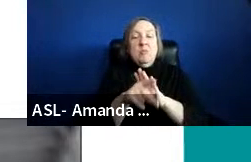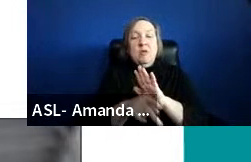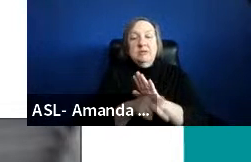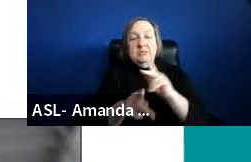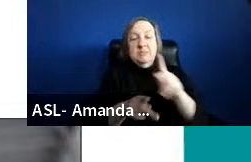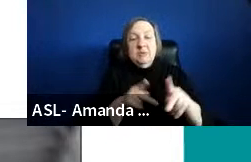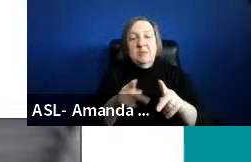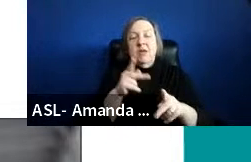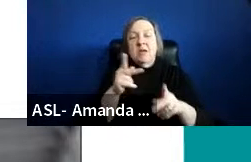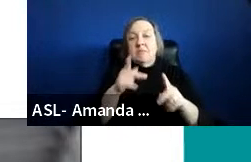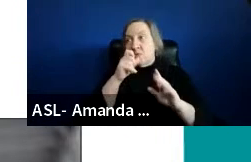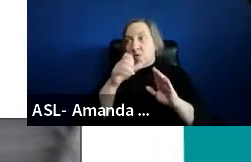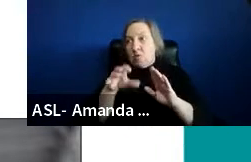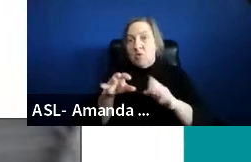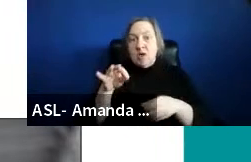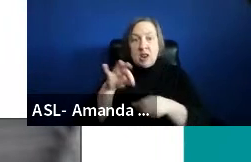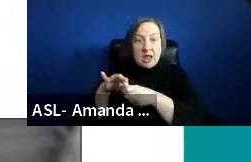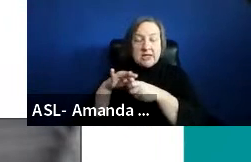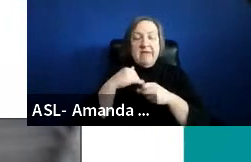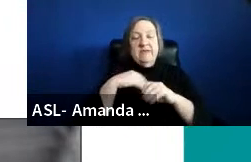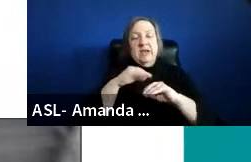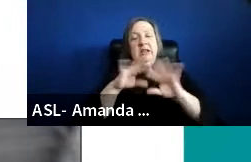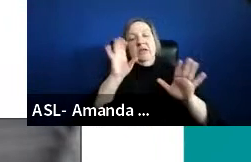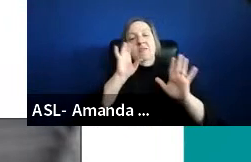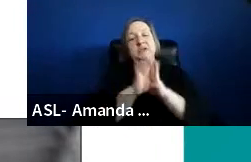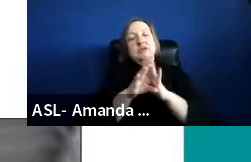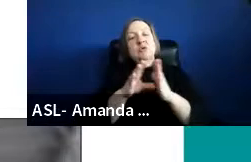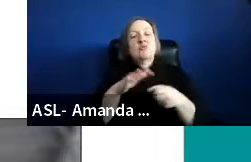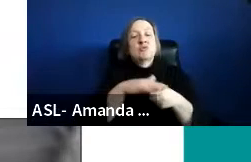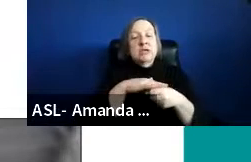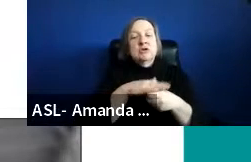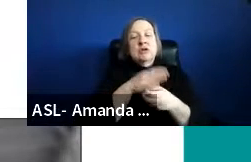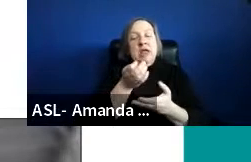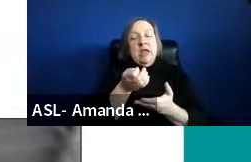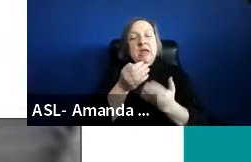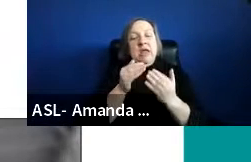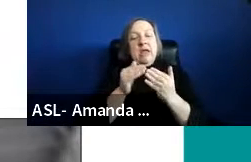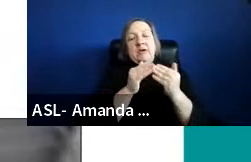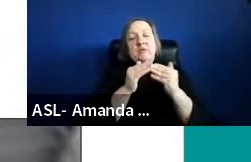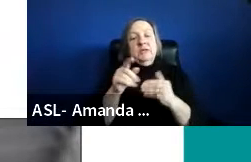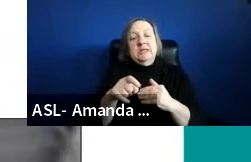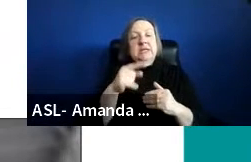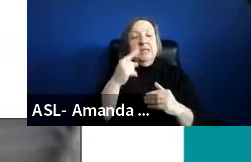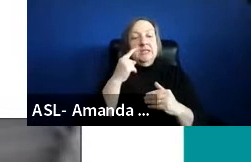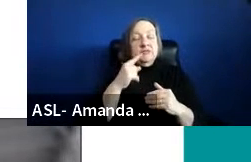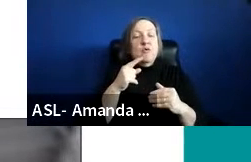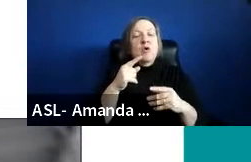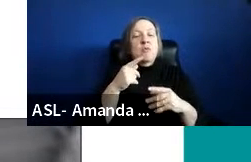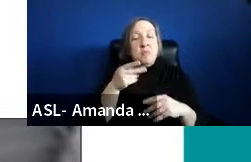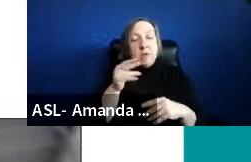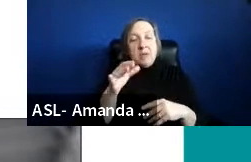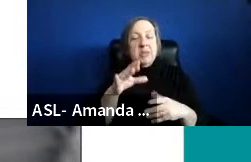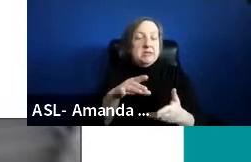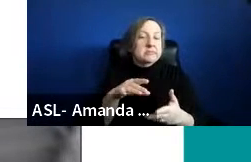have a clear picture of the regional workforce equity needs for green-lighted public infrastructure work.